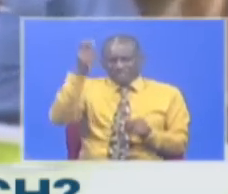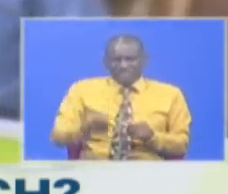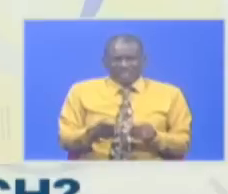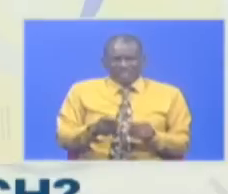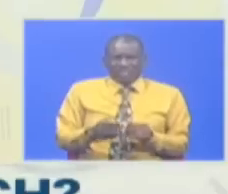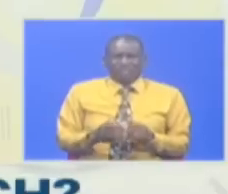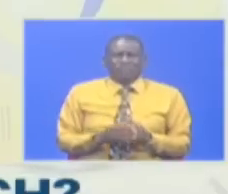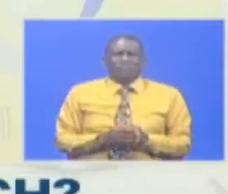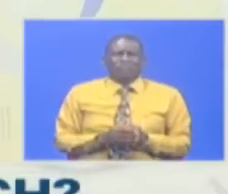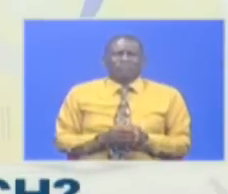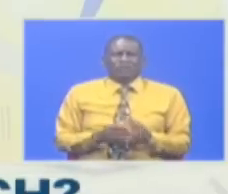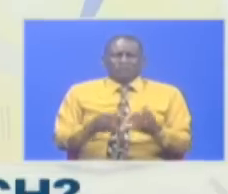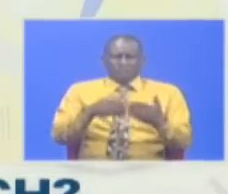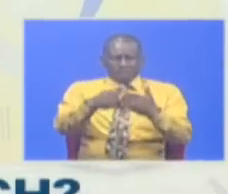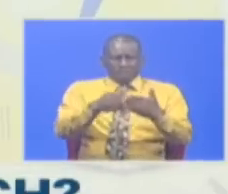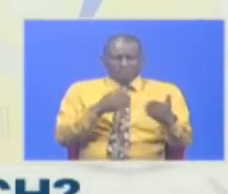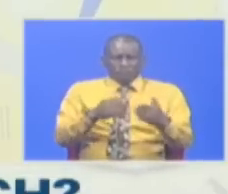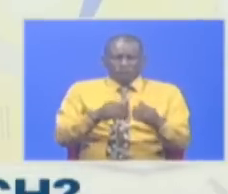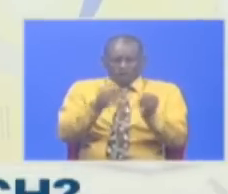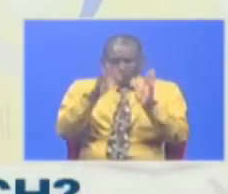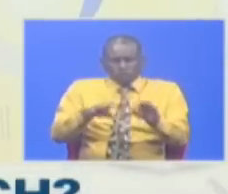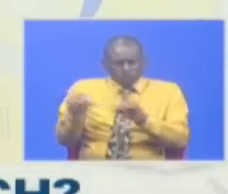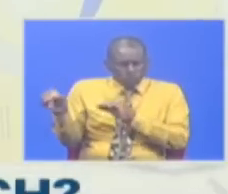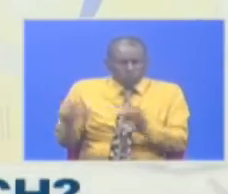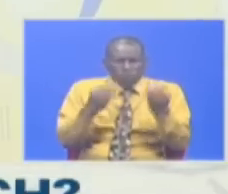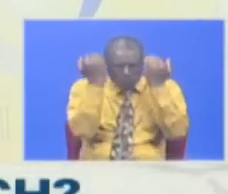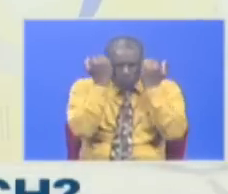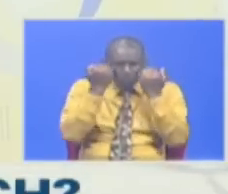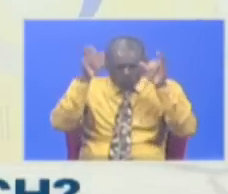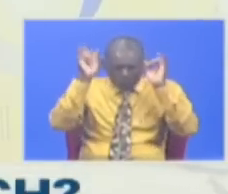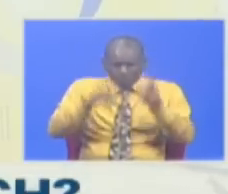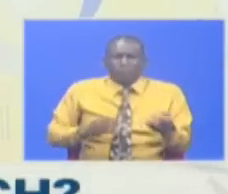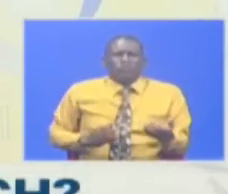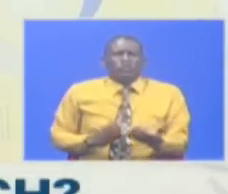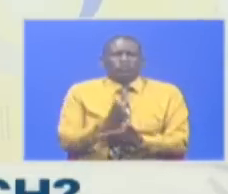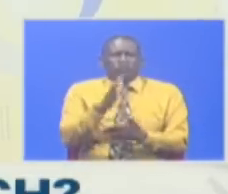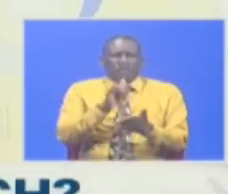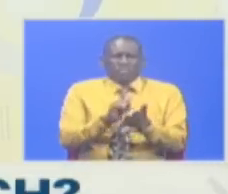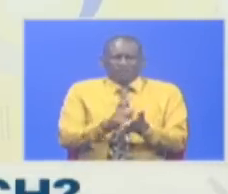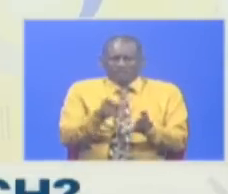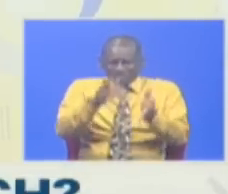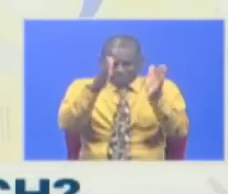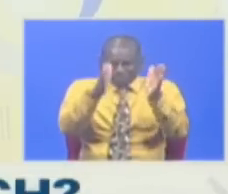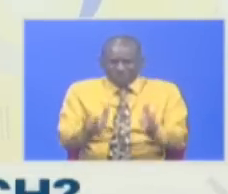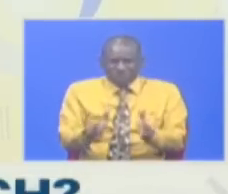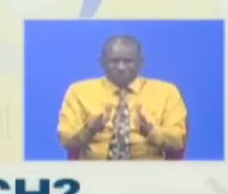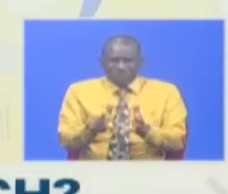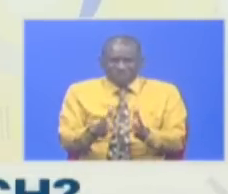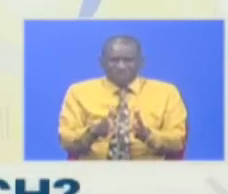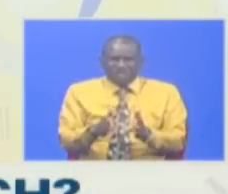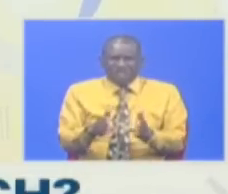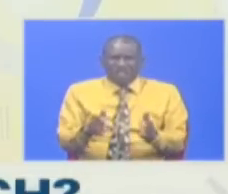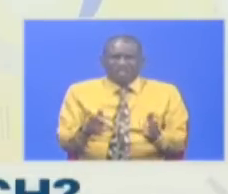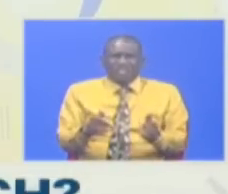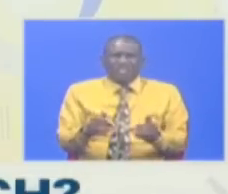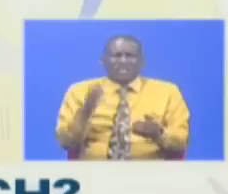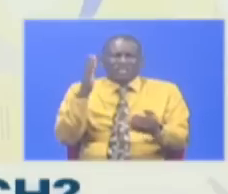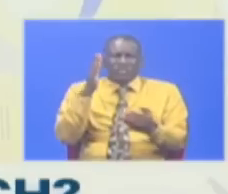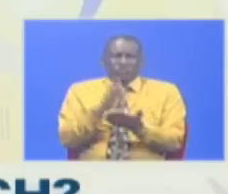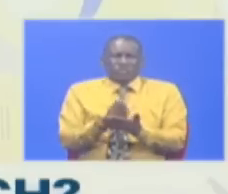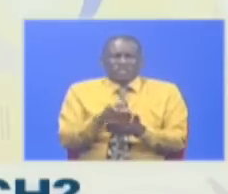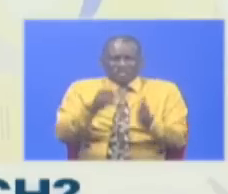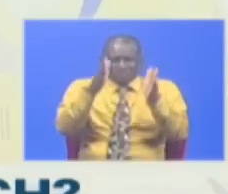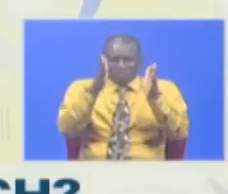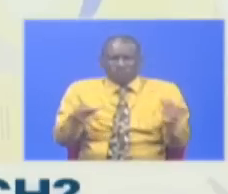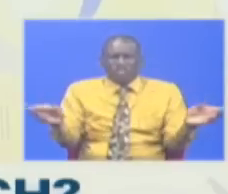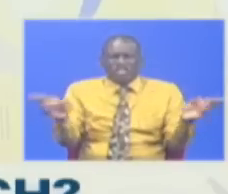blameless. Before you take somebody to court, you must be sure that that person is really, I mean, is ready to